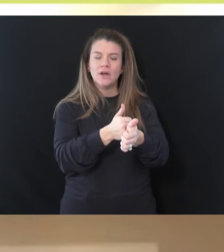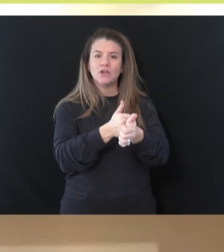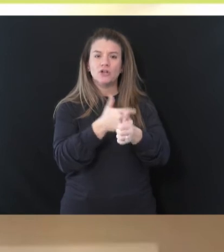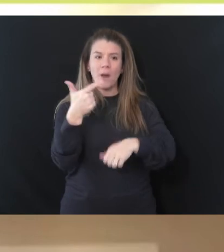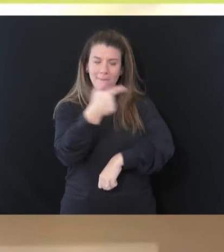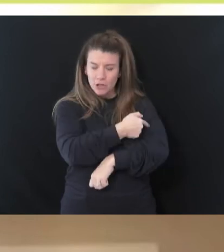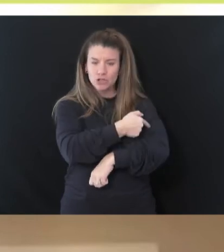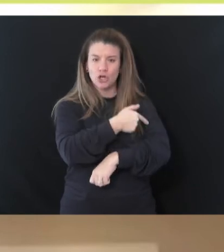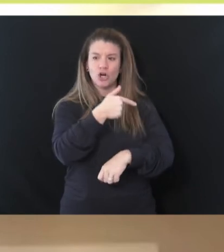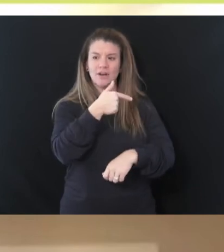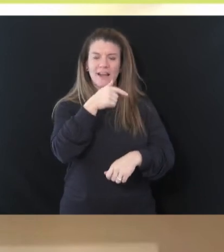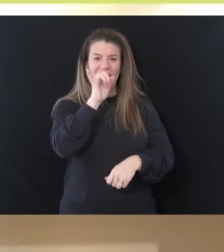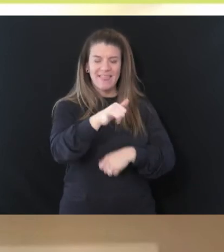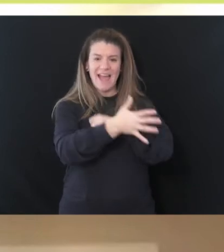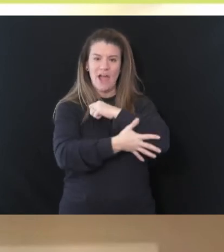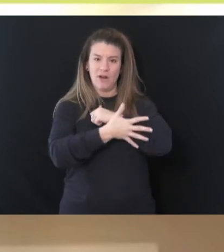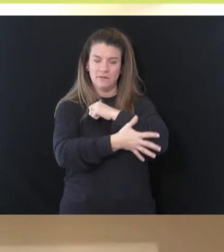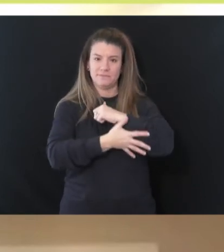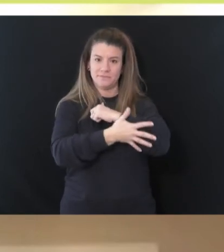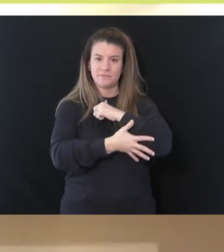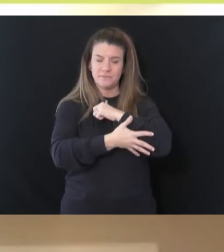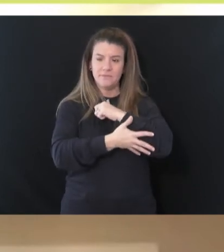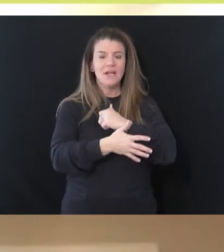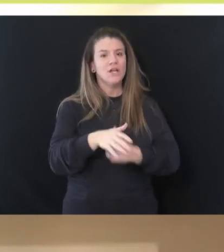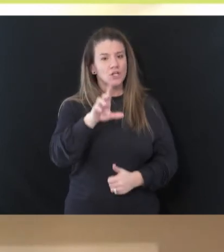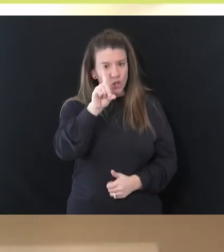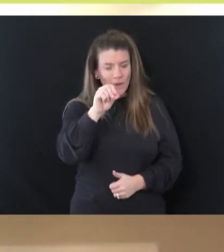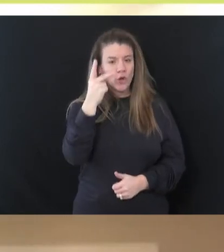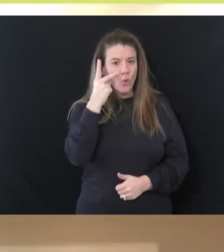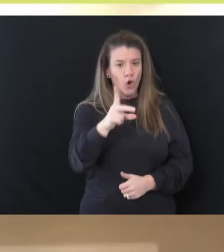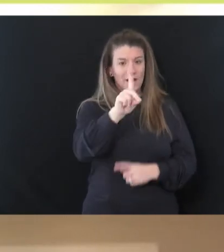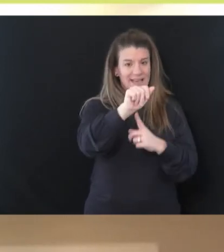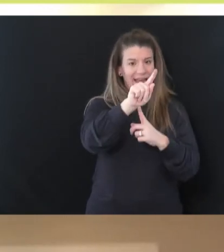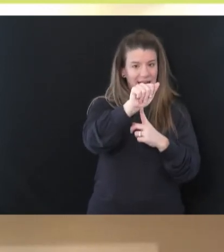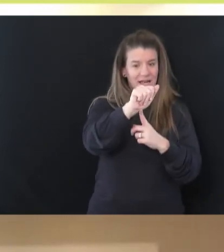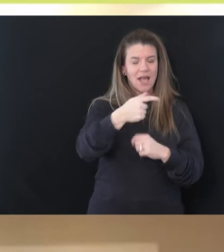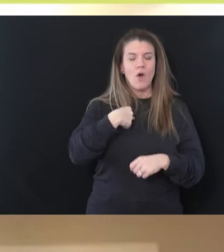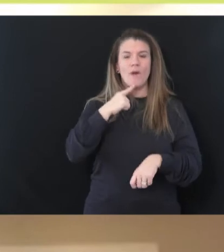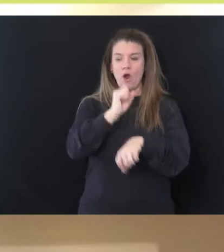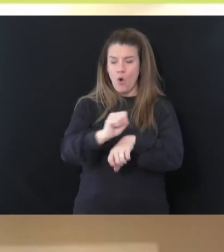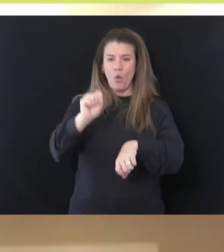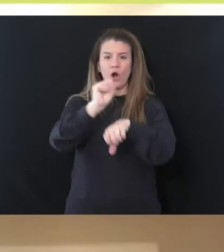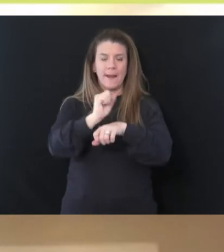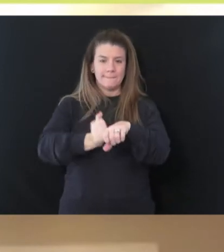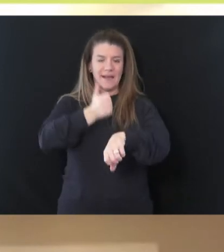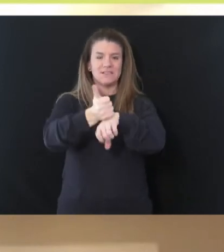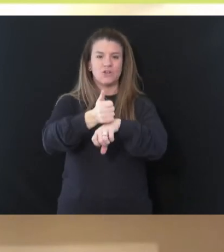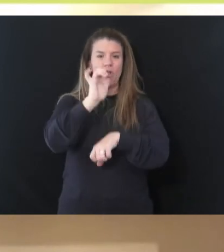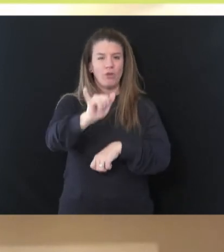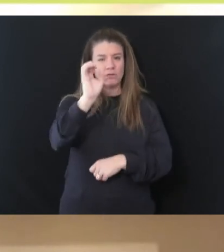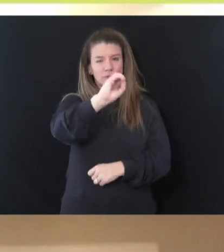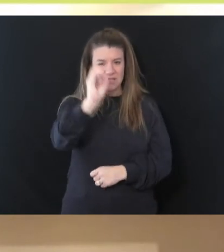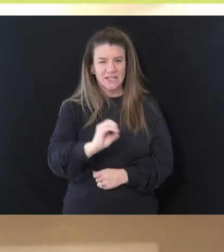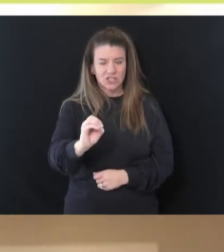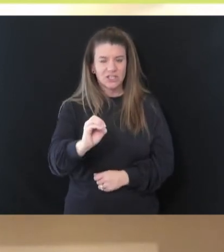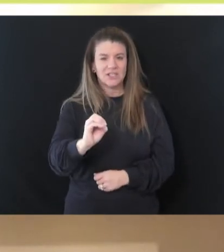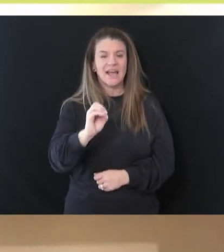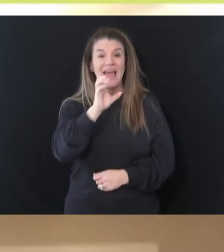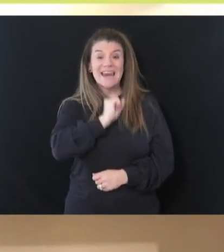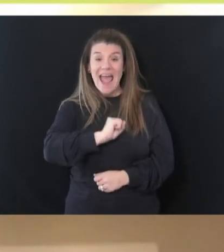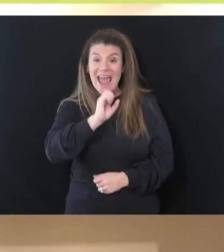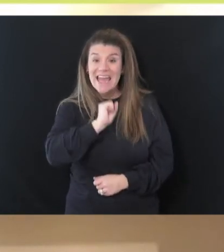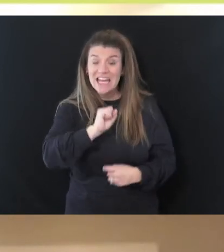administer within that county. So we do look at the data, and we are working it based on those percentages, and age